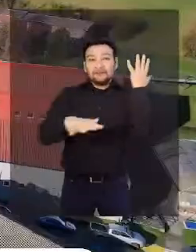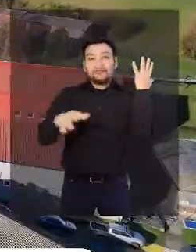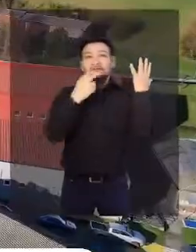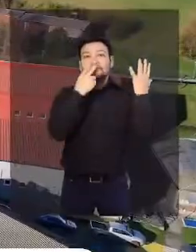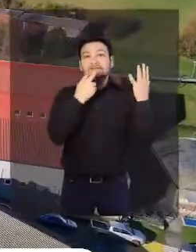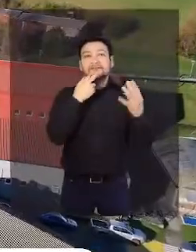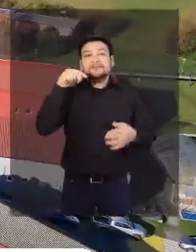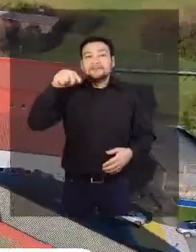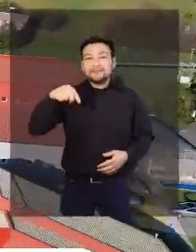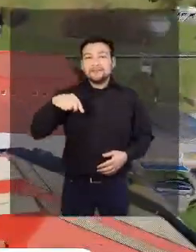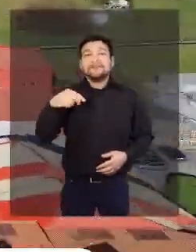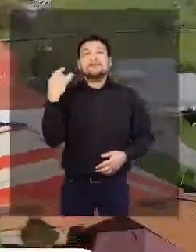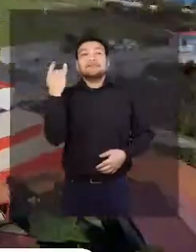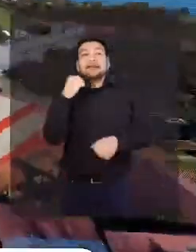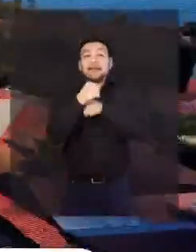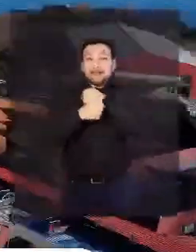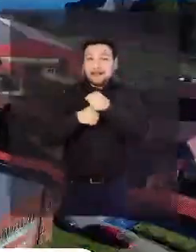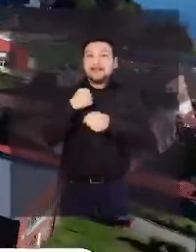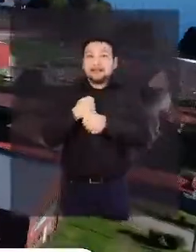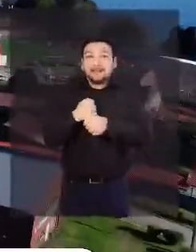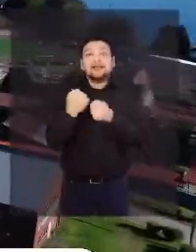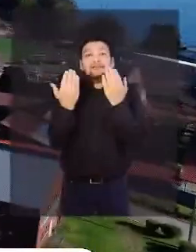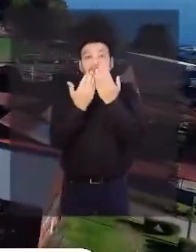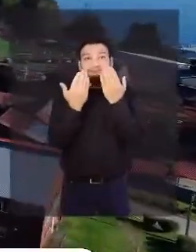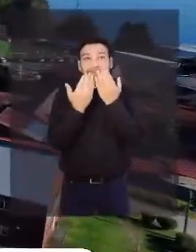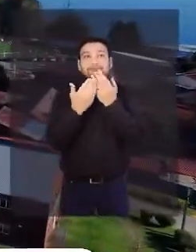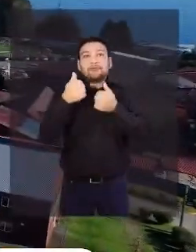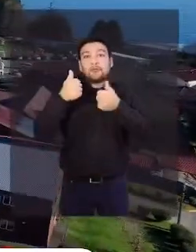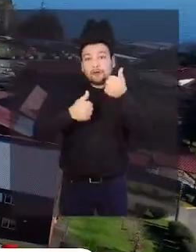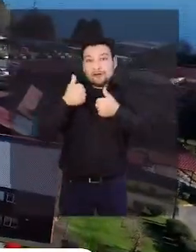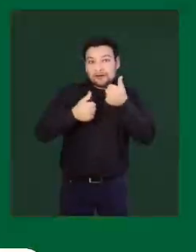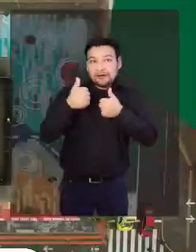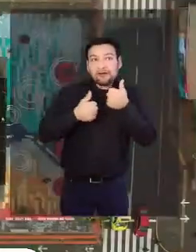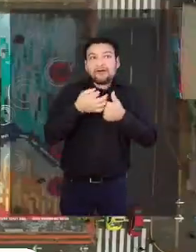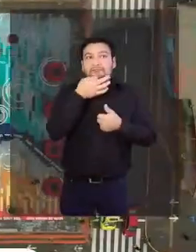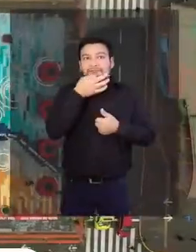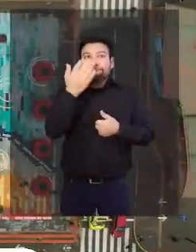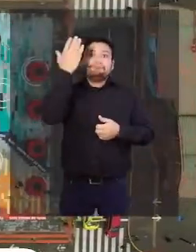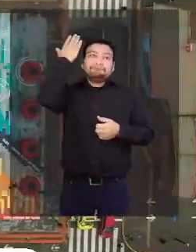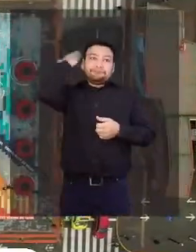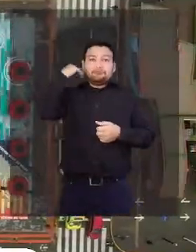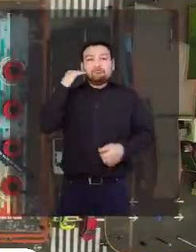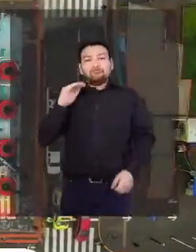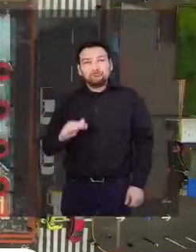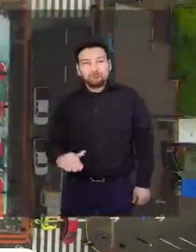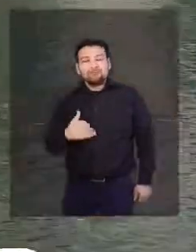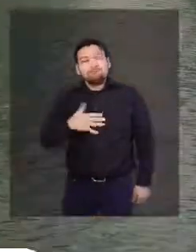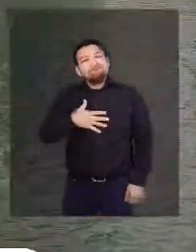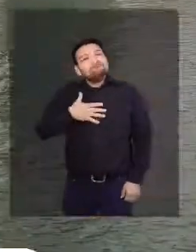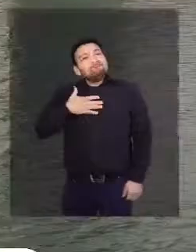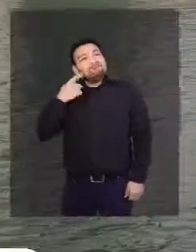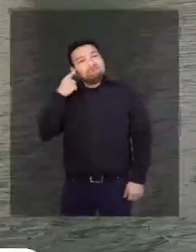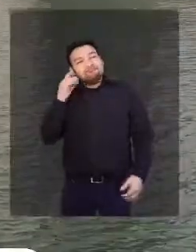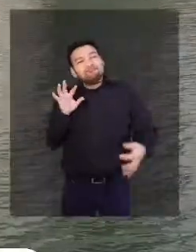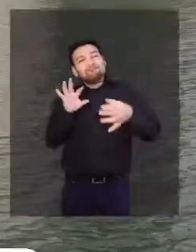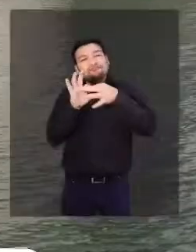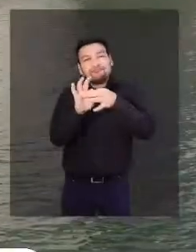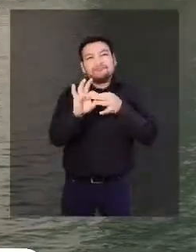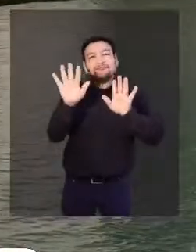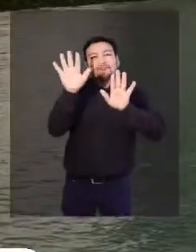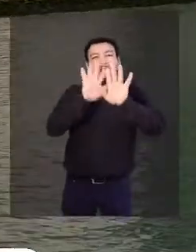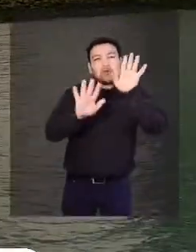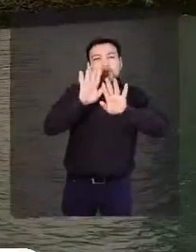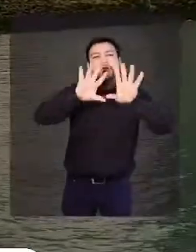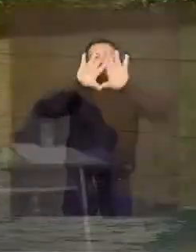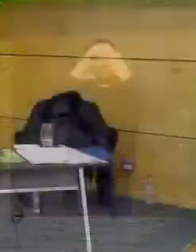las instituciones educativas más destacadas del país. El notable crecimiento de la ciudad de Puerto Montt y la